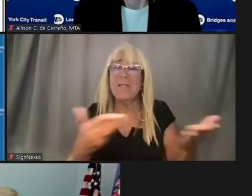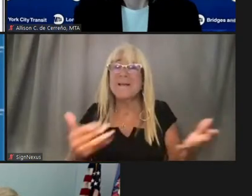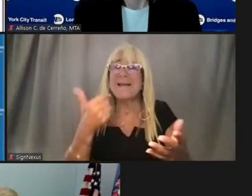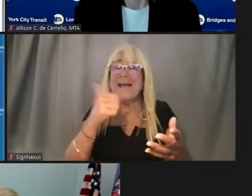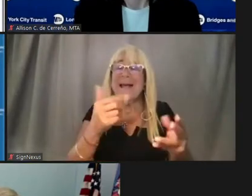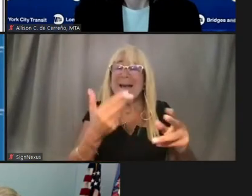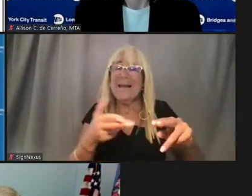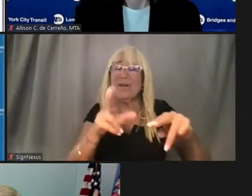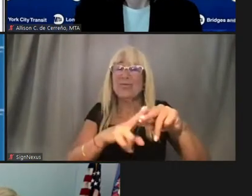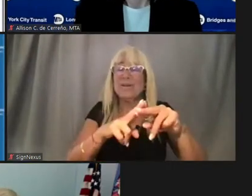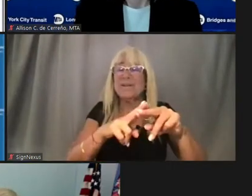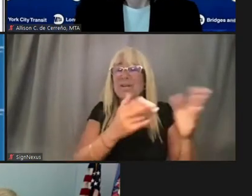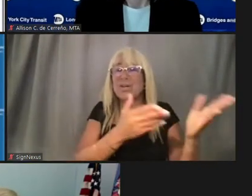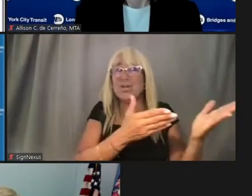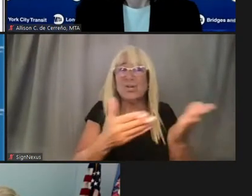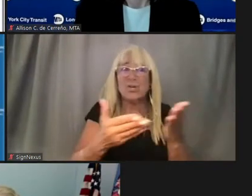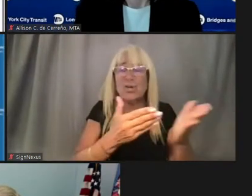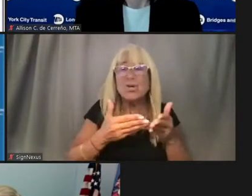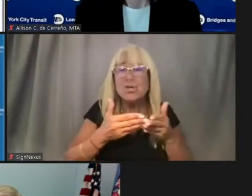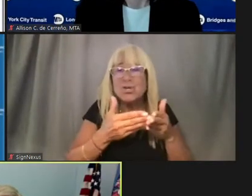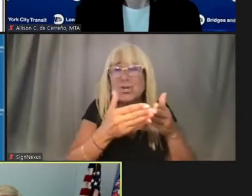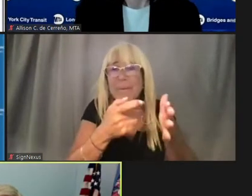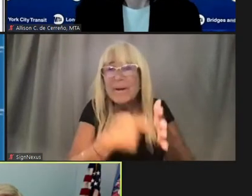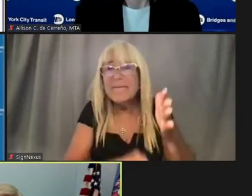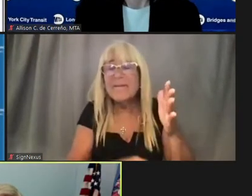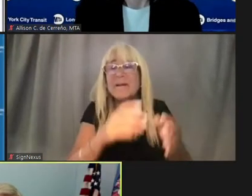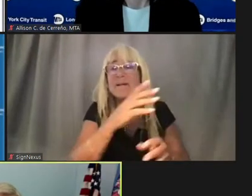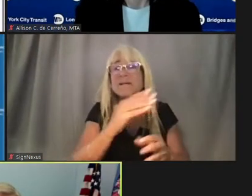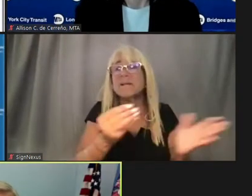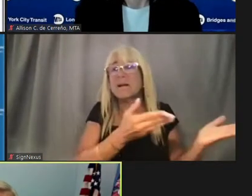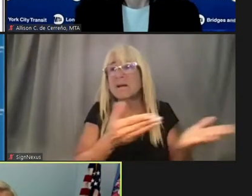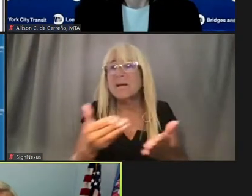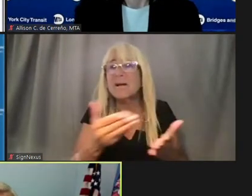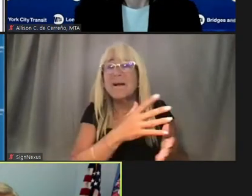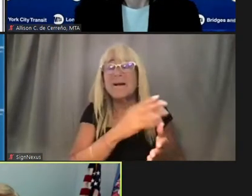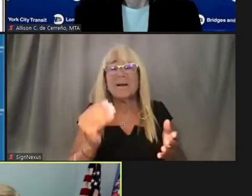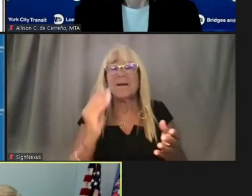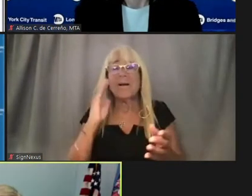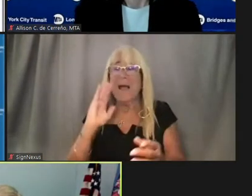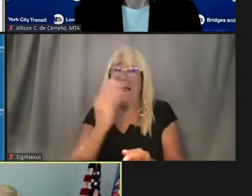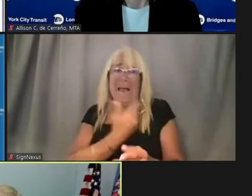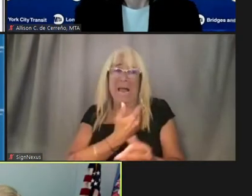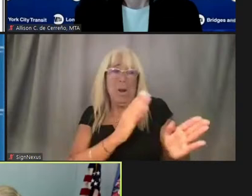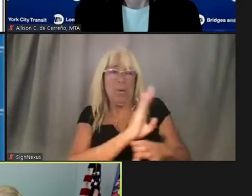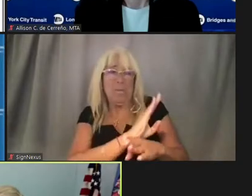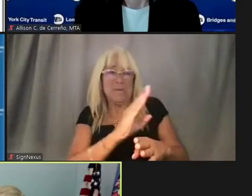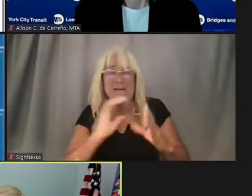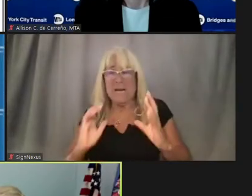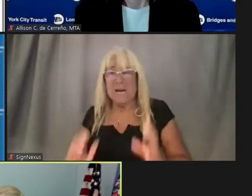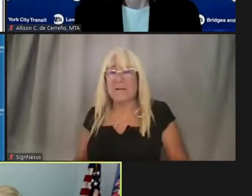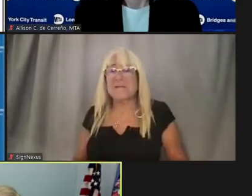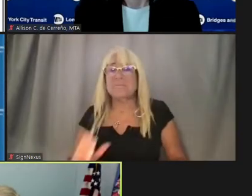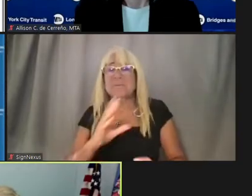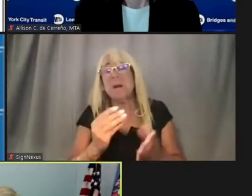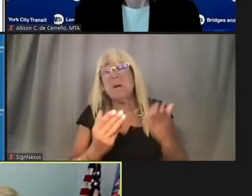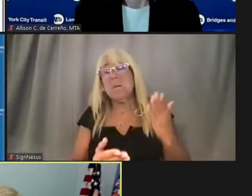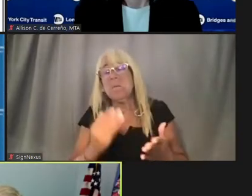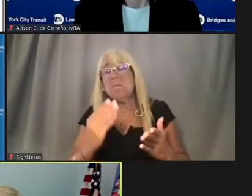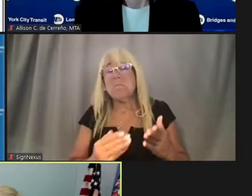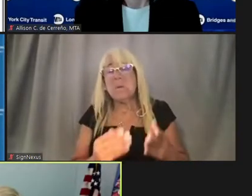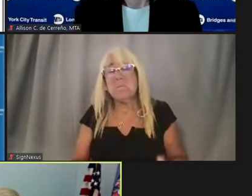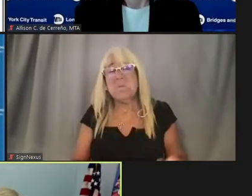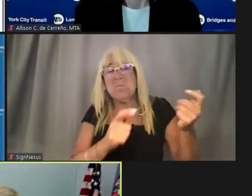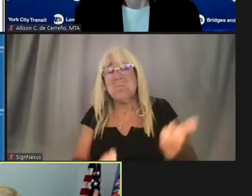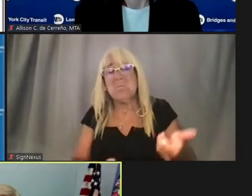fees will be borne by our businesses and ultimately the customer Savvy shipping companies may cut their losses and abandon